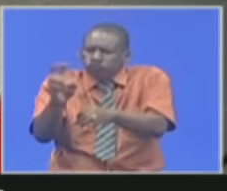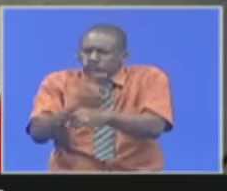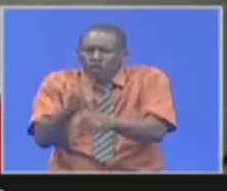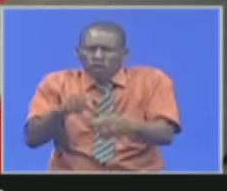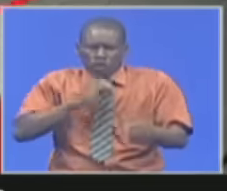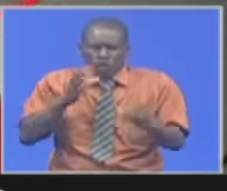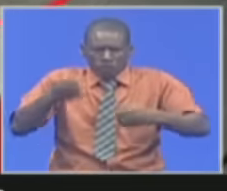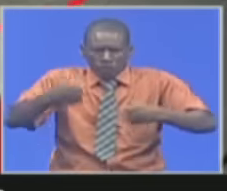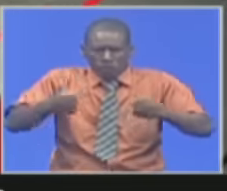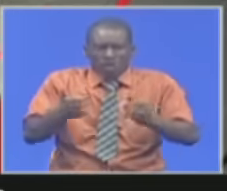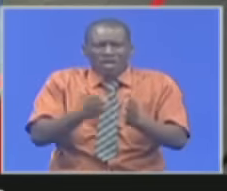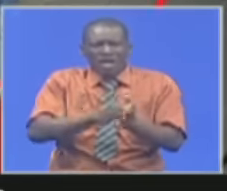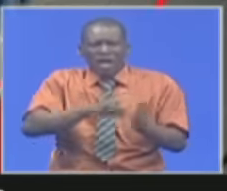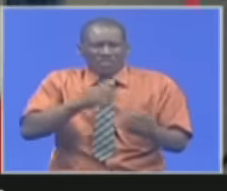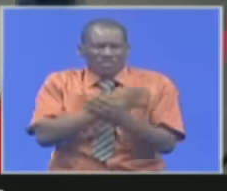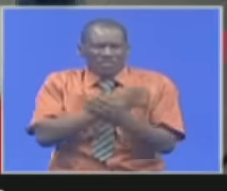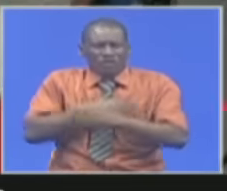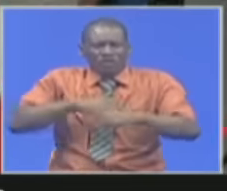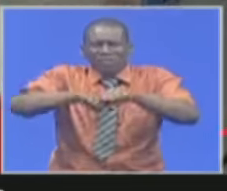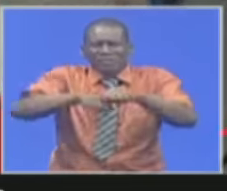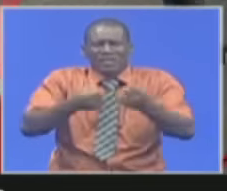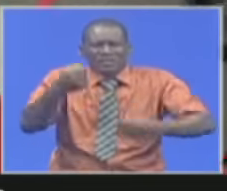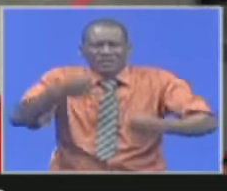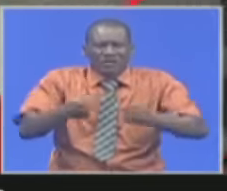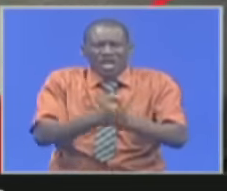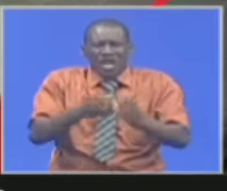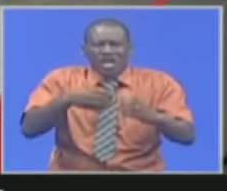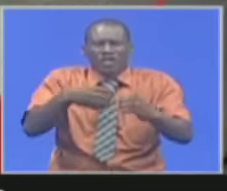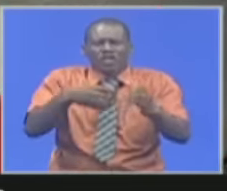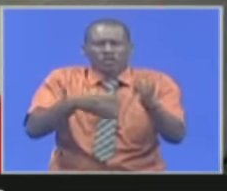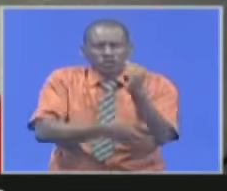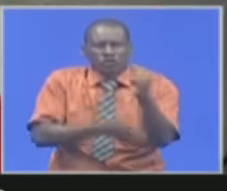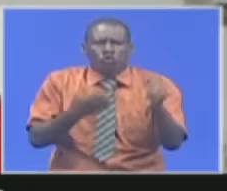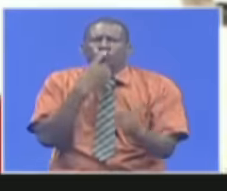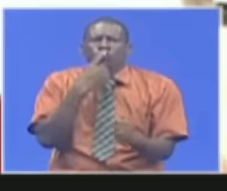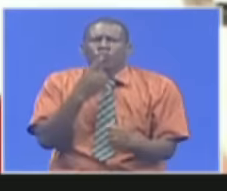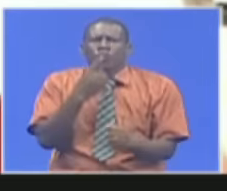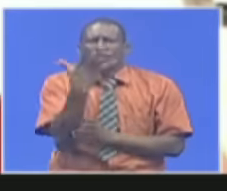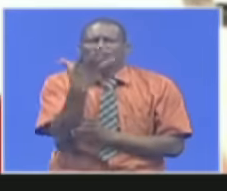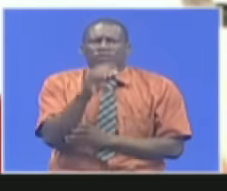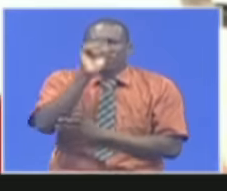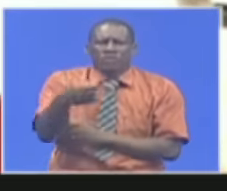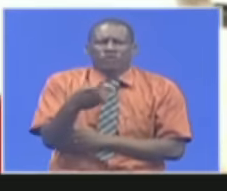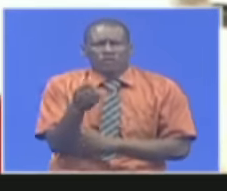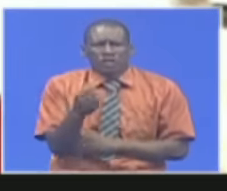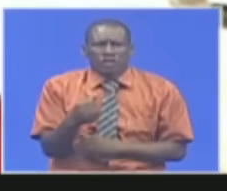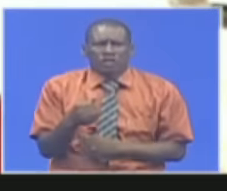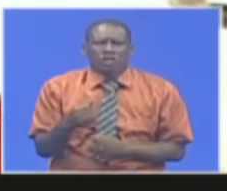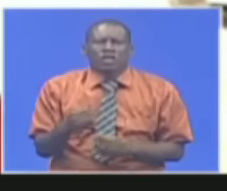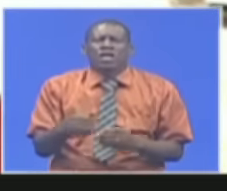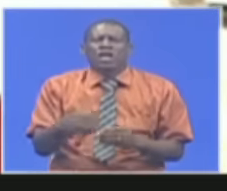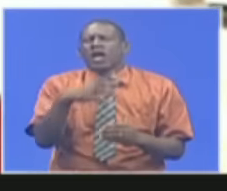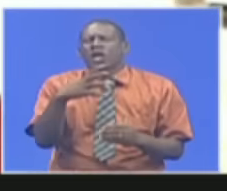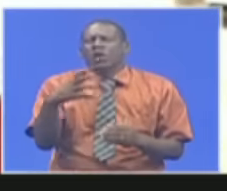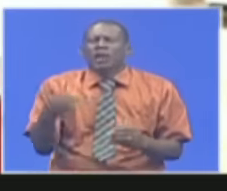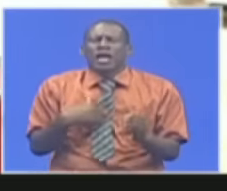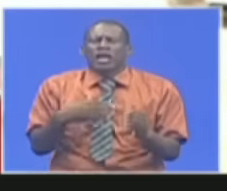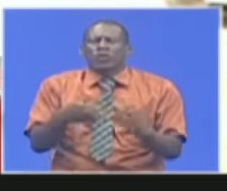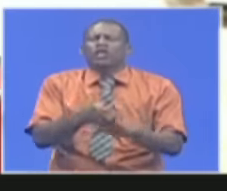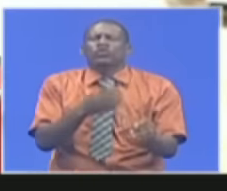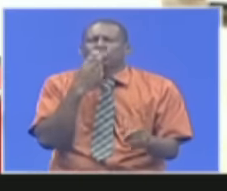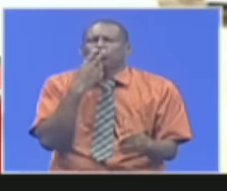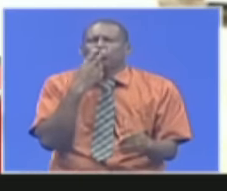her accomplices broke into his car and stole 150,000 shillings. I went and withdrew 250,000.